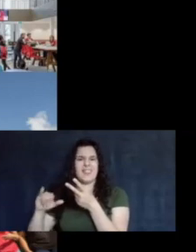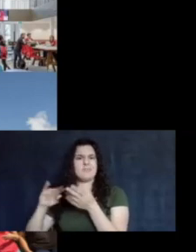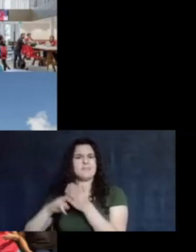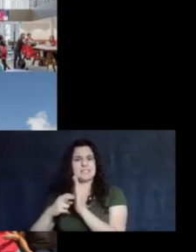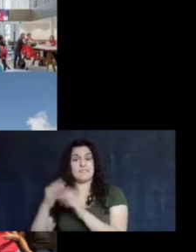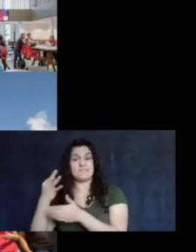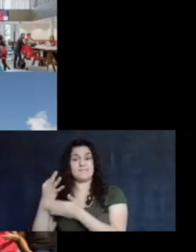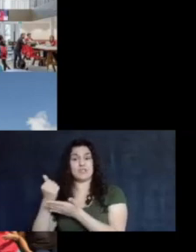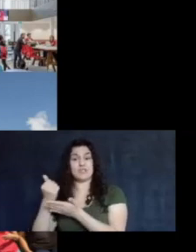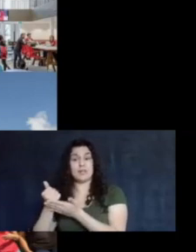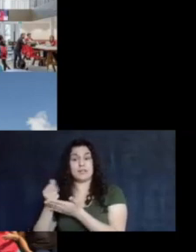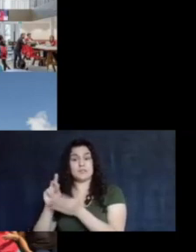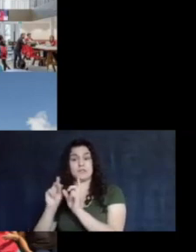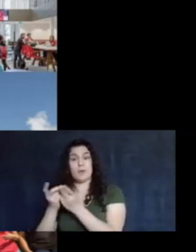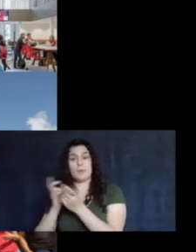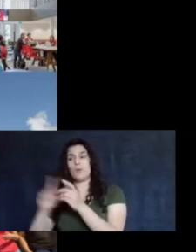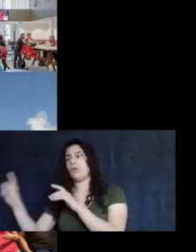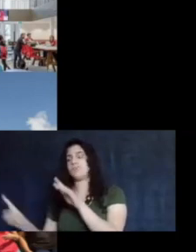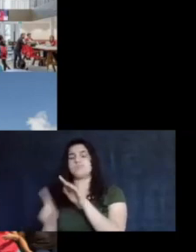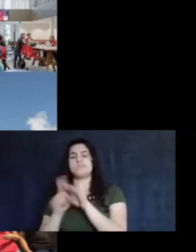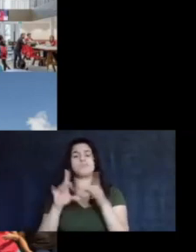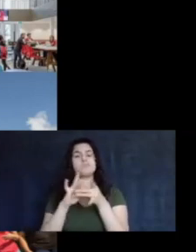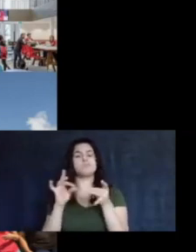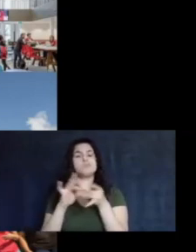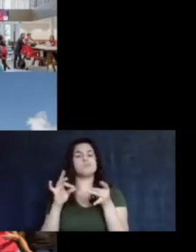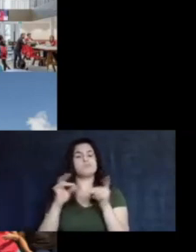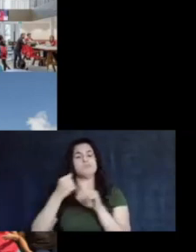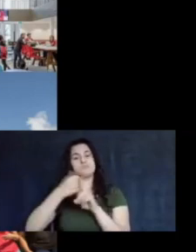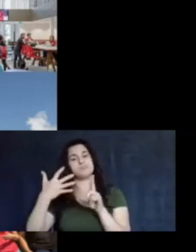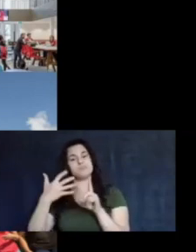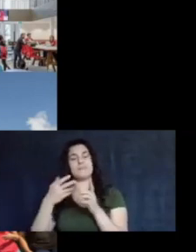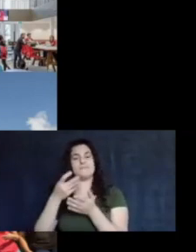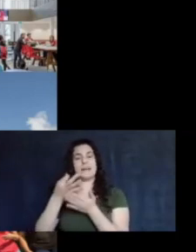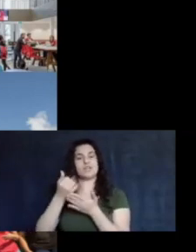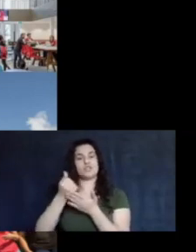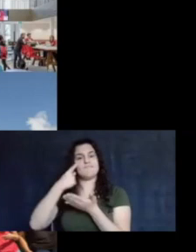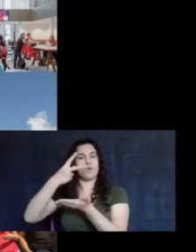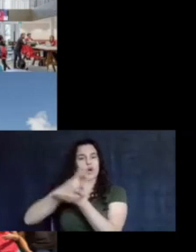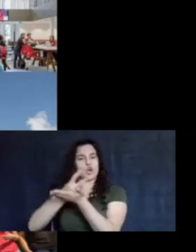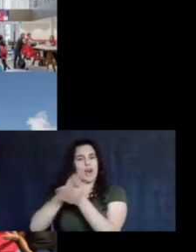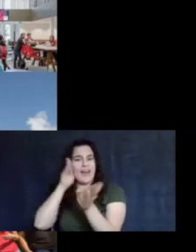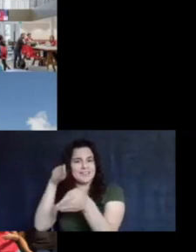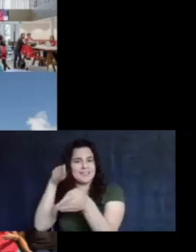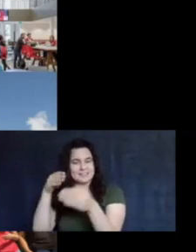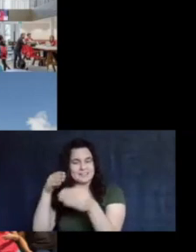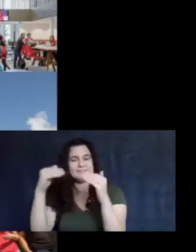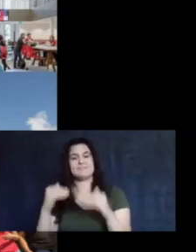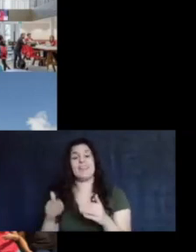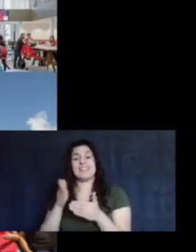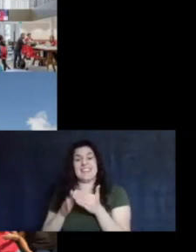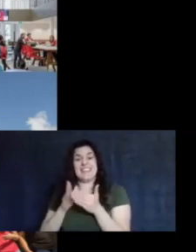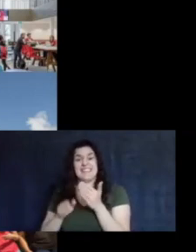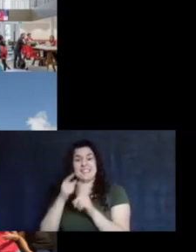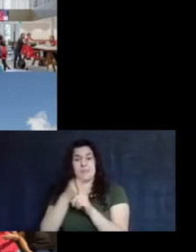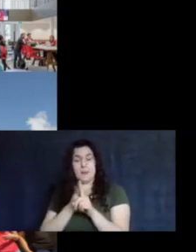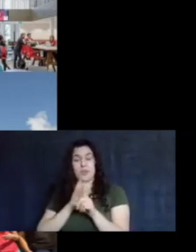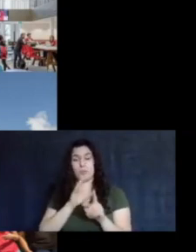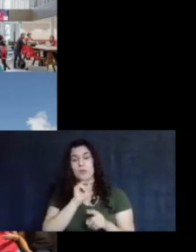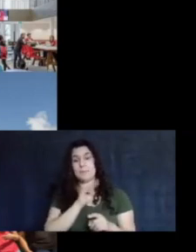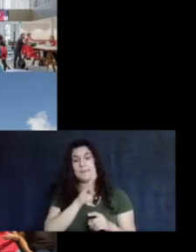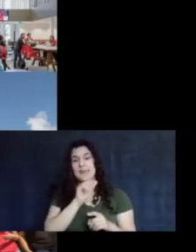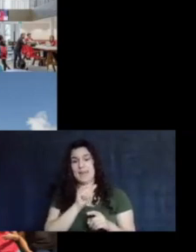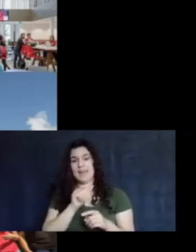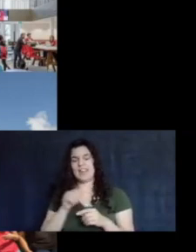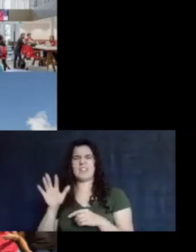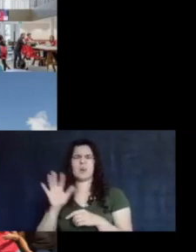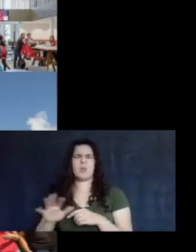talking just about financial aid for graduate students. We also have MBA at the end of the month. And we also have accounting, I believe, like around May